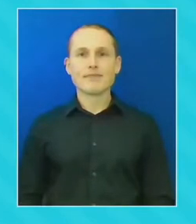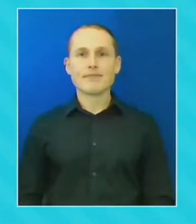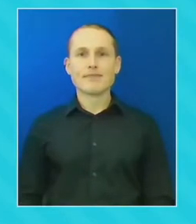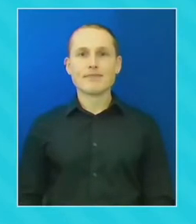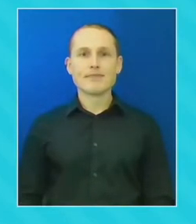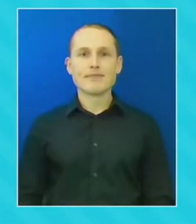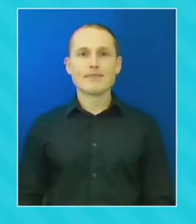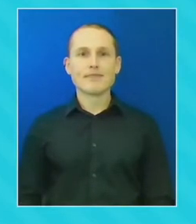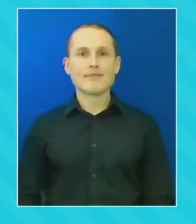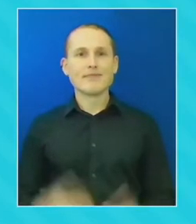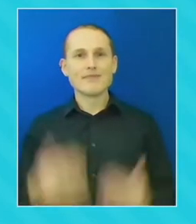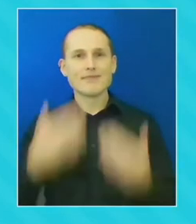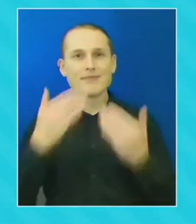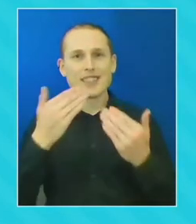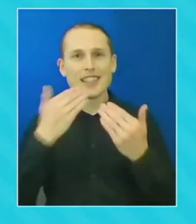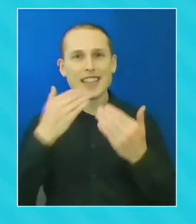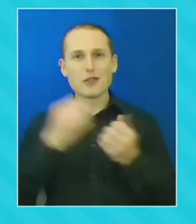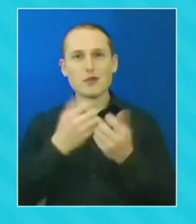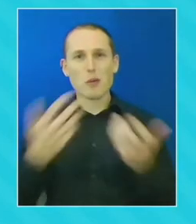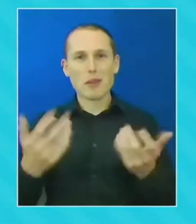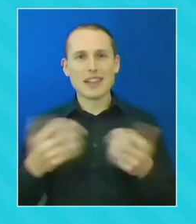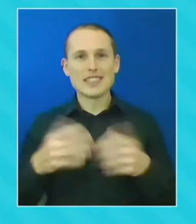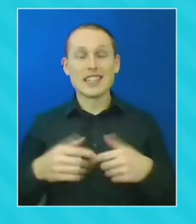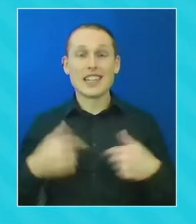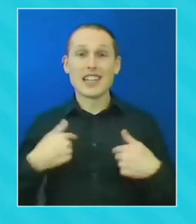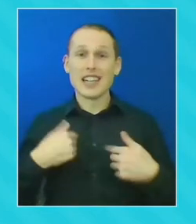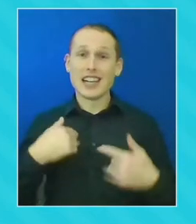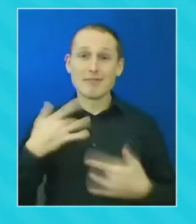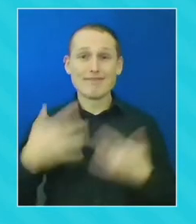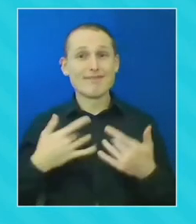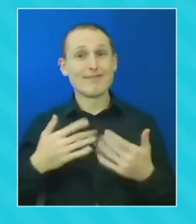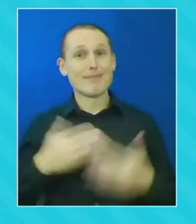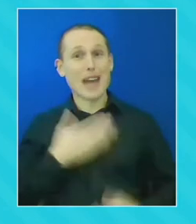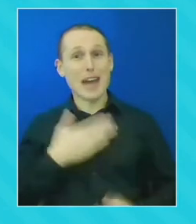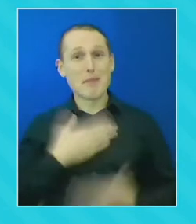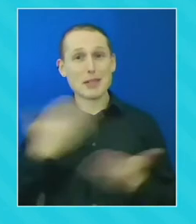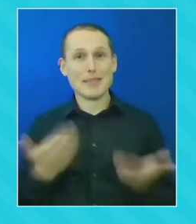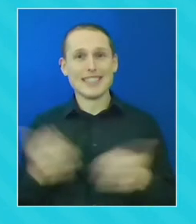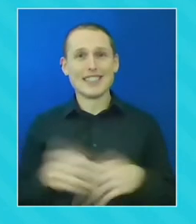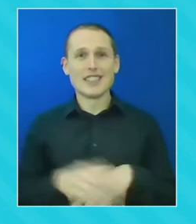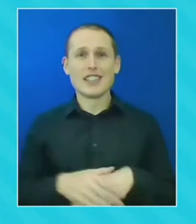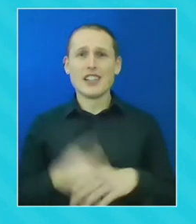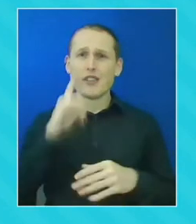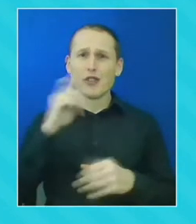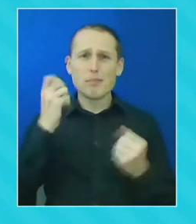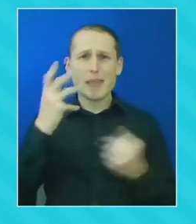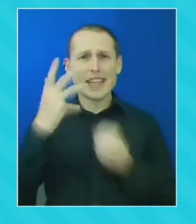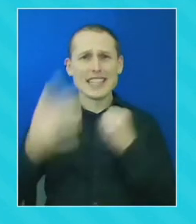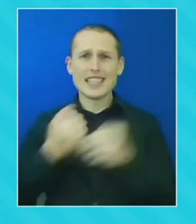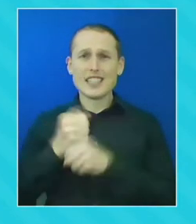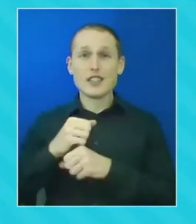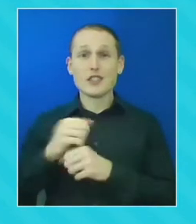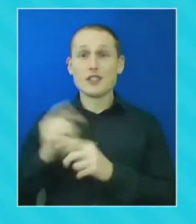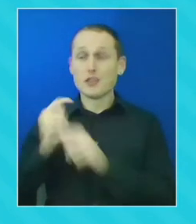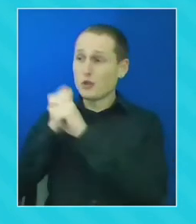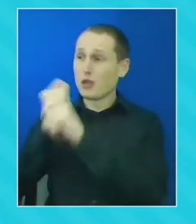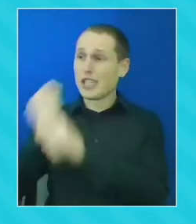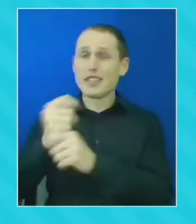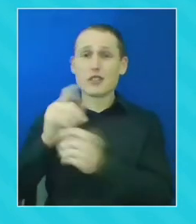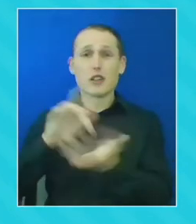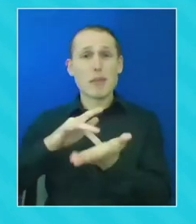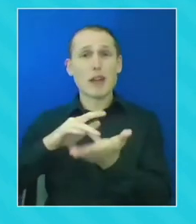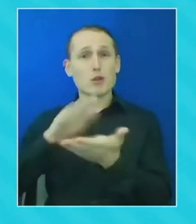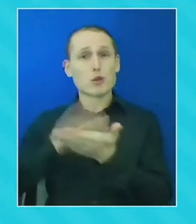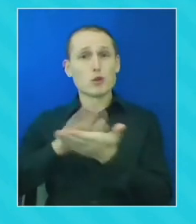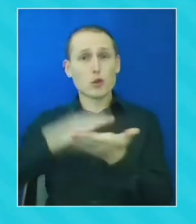Thank you so much, Dr. Cartwright. I'm so happy to be here today. For years, traditional medical school curricula has lacked meaningful and